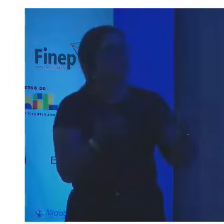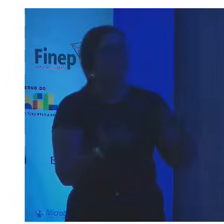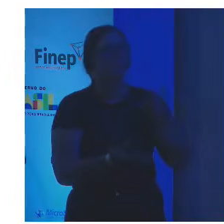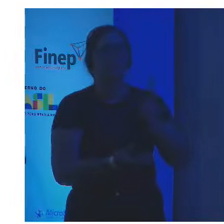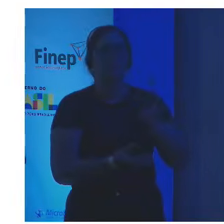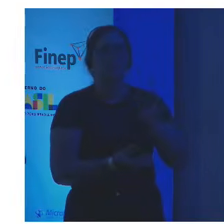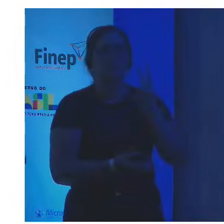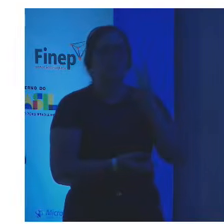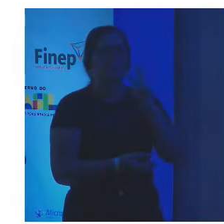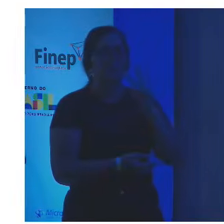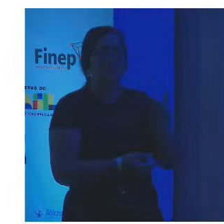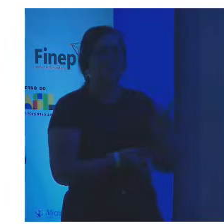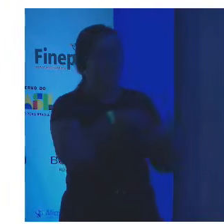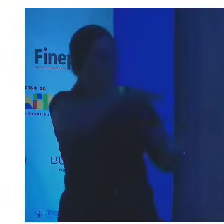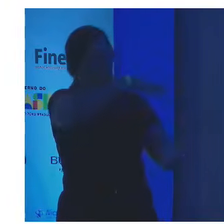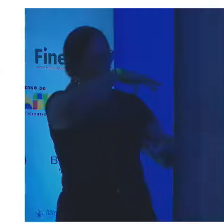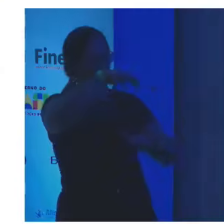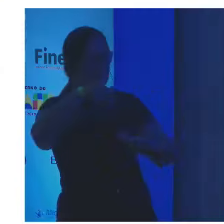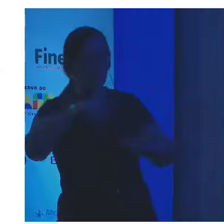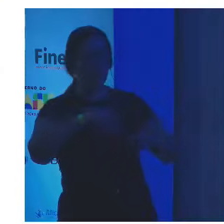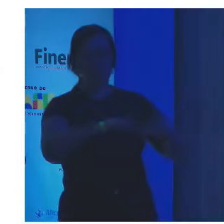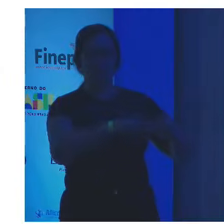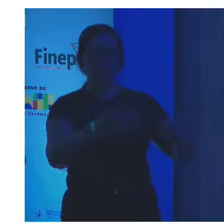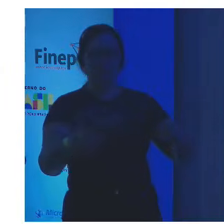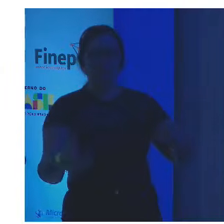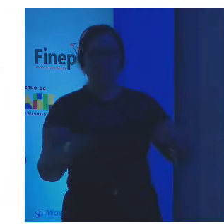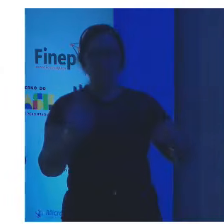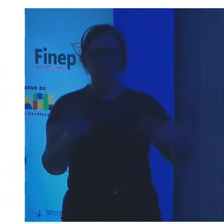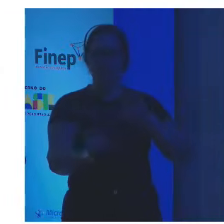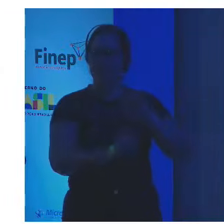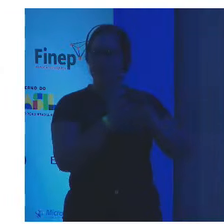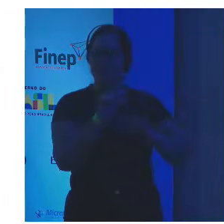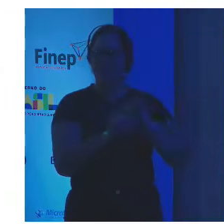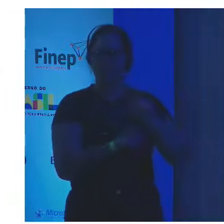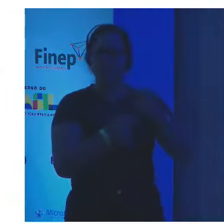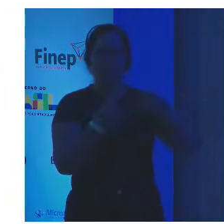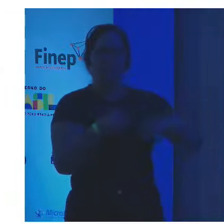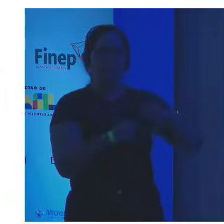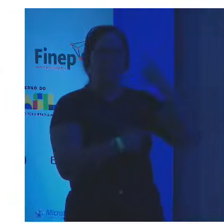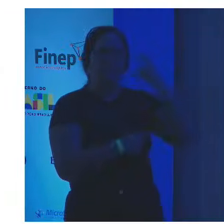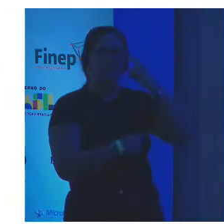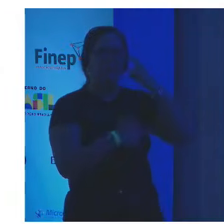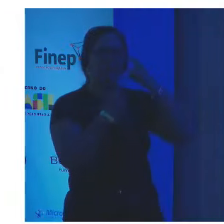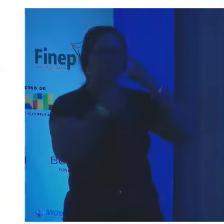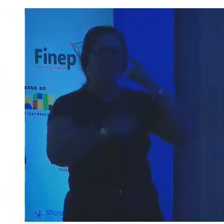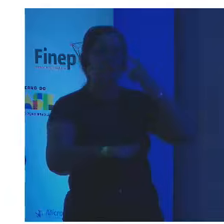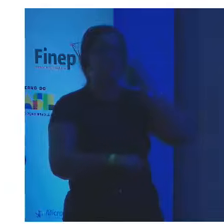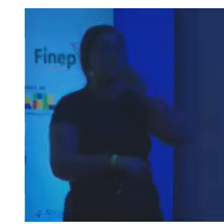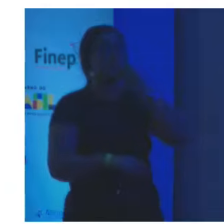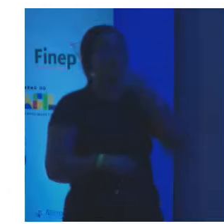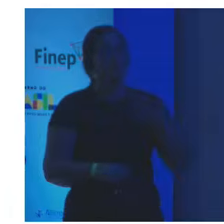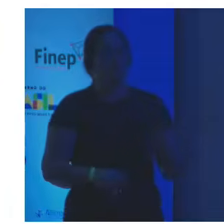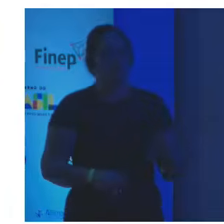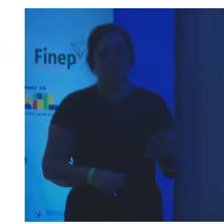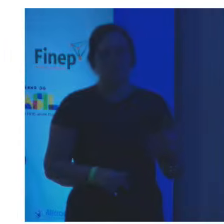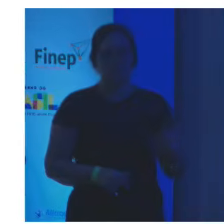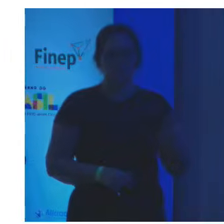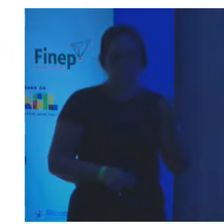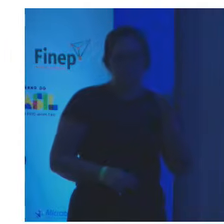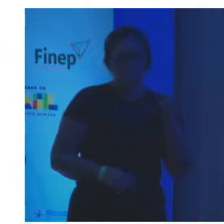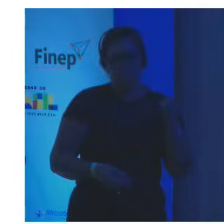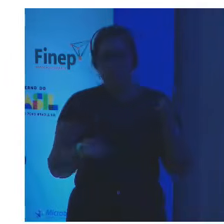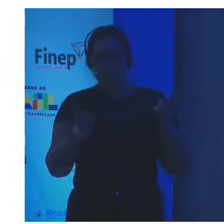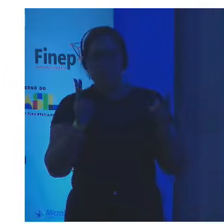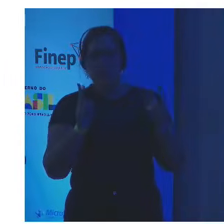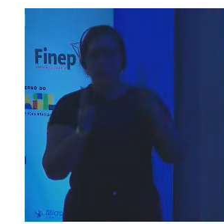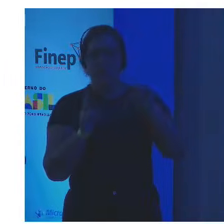laptop. Believe me, it does change. So we have to rethink everything. It's great, no? Part 1. Part 2, digital